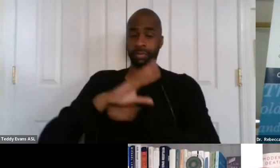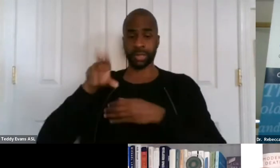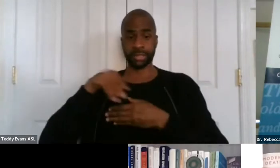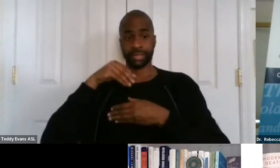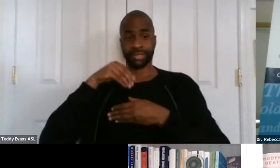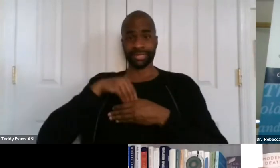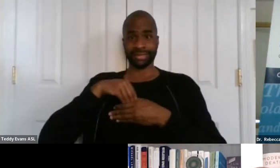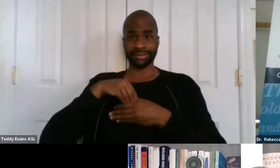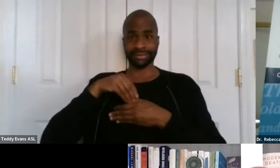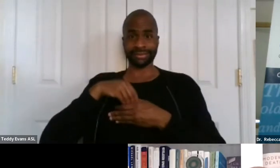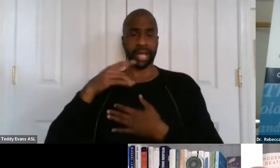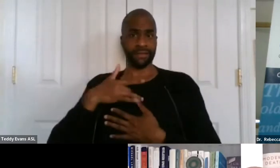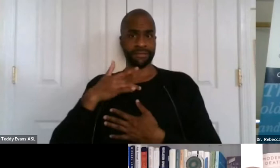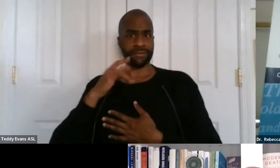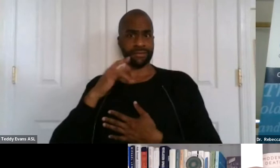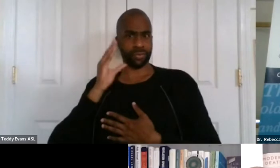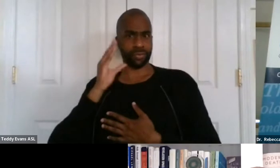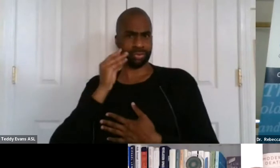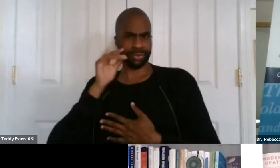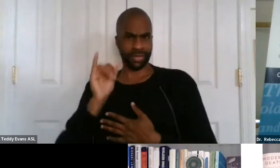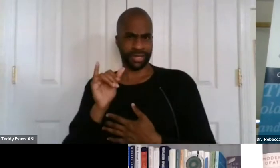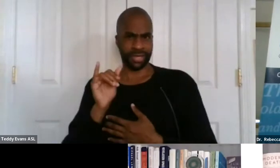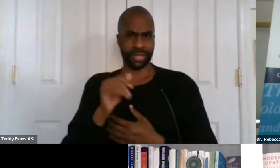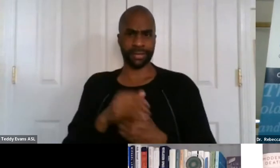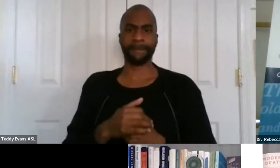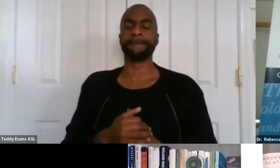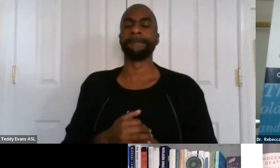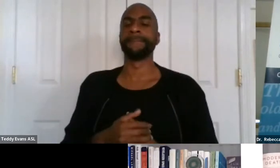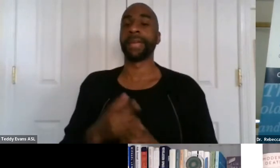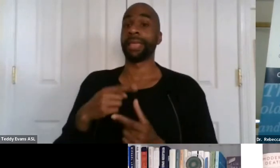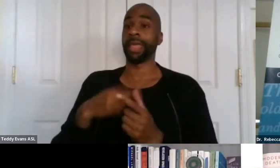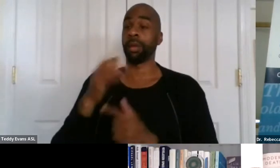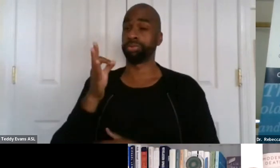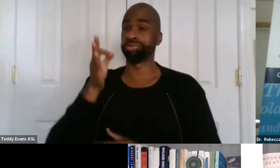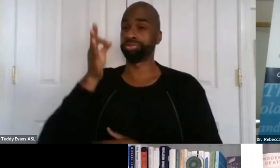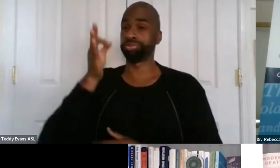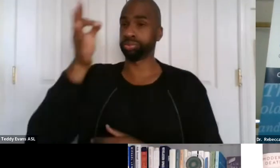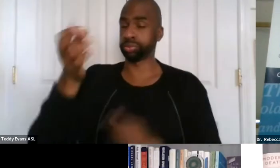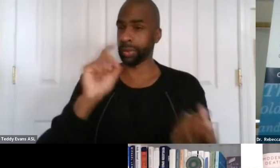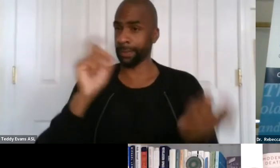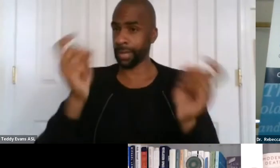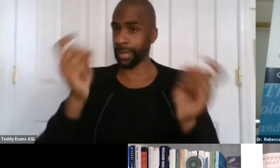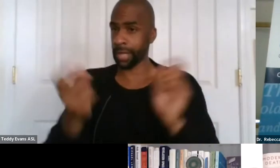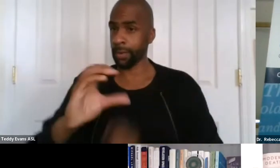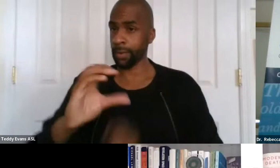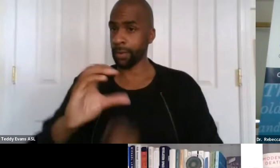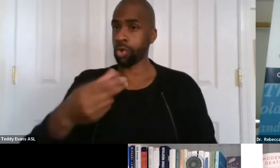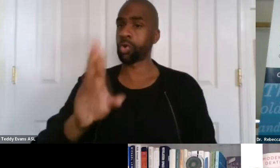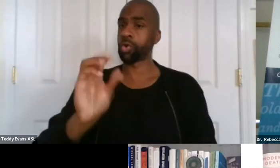your memories, that can actually cause or catalyze this transformation of acute into chronic pain because, in part,